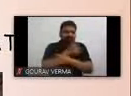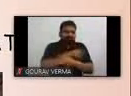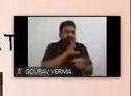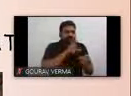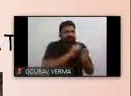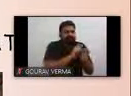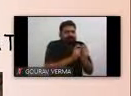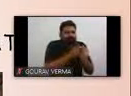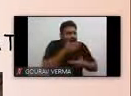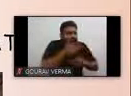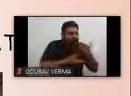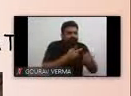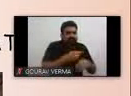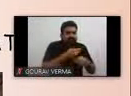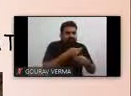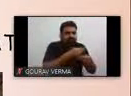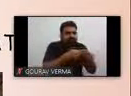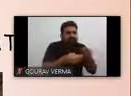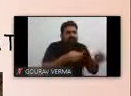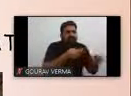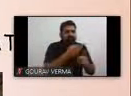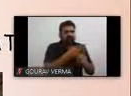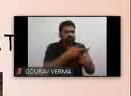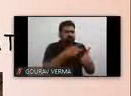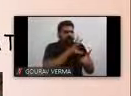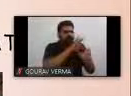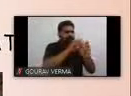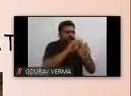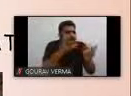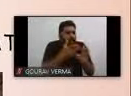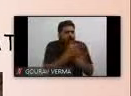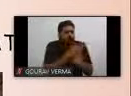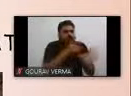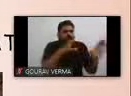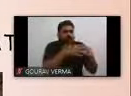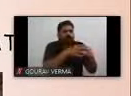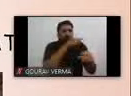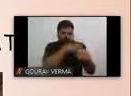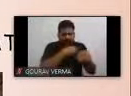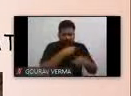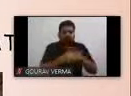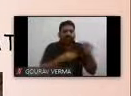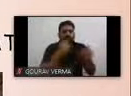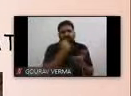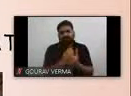to facilitate his integration in a group. Next.